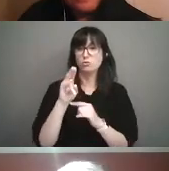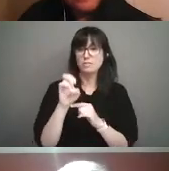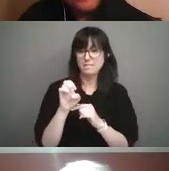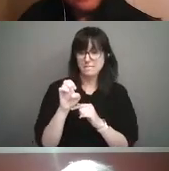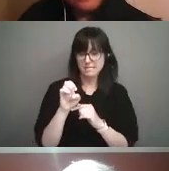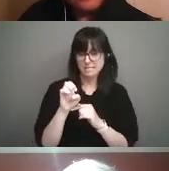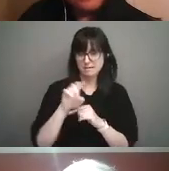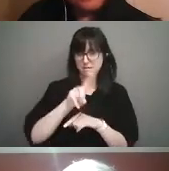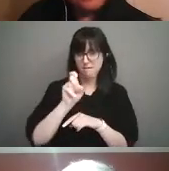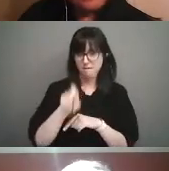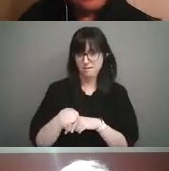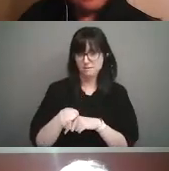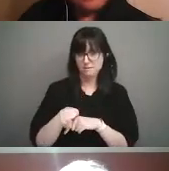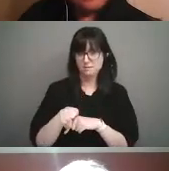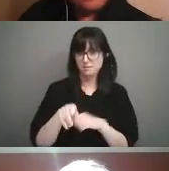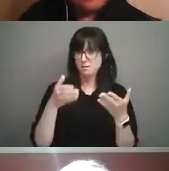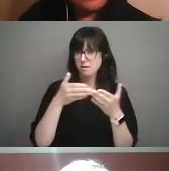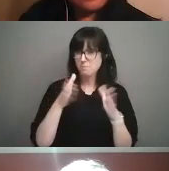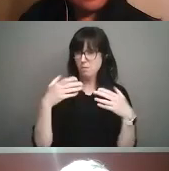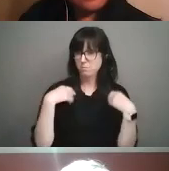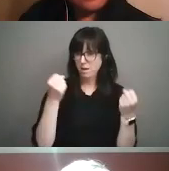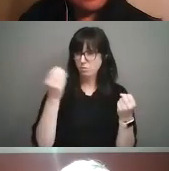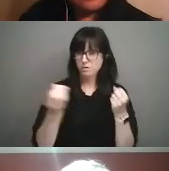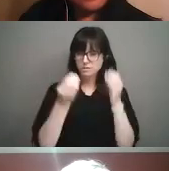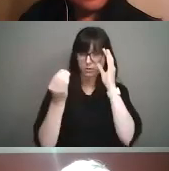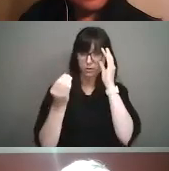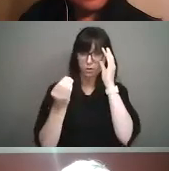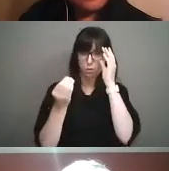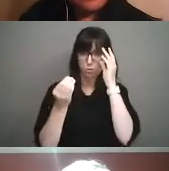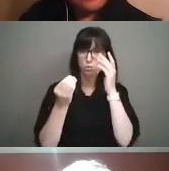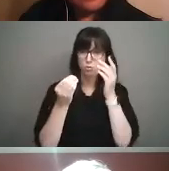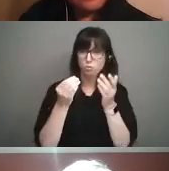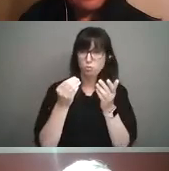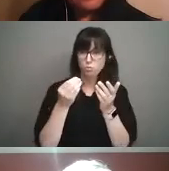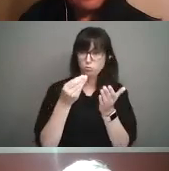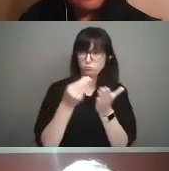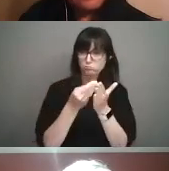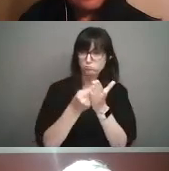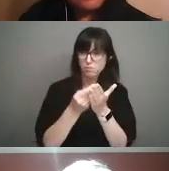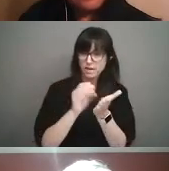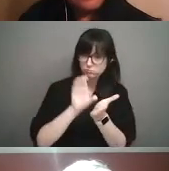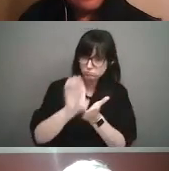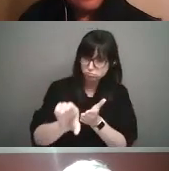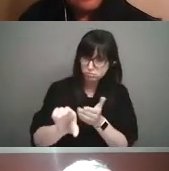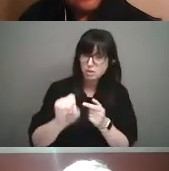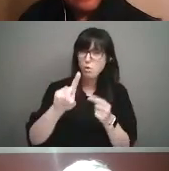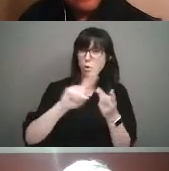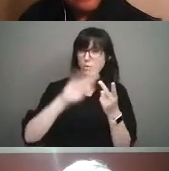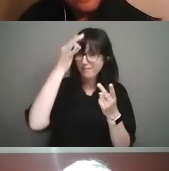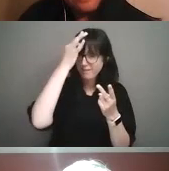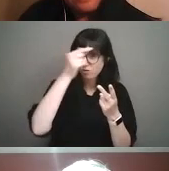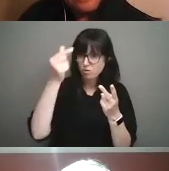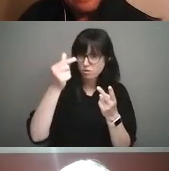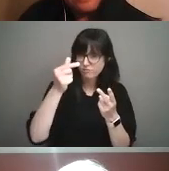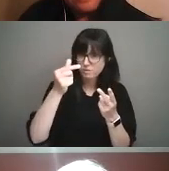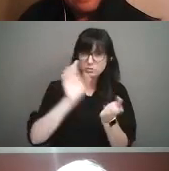Comtois. Has Public Health Ontario offered financial assistance or the federal government